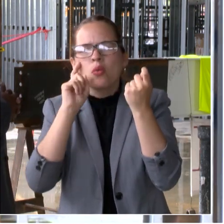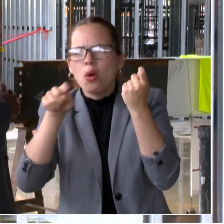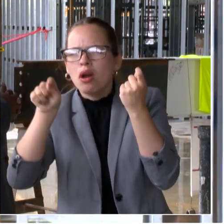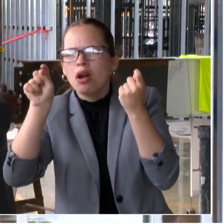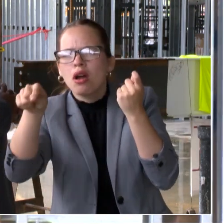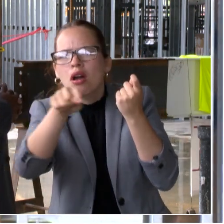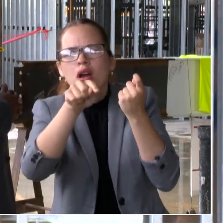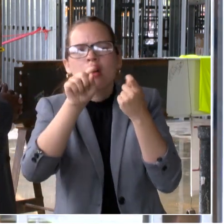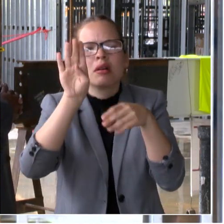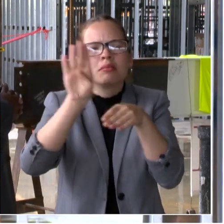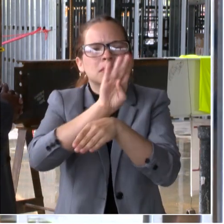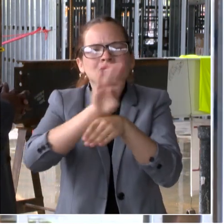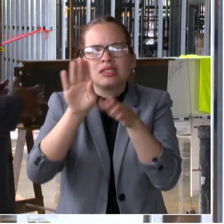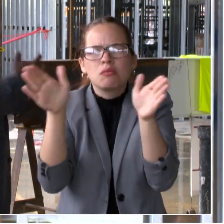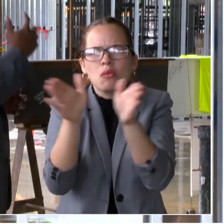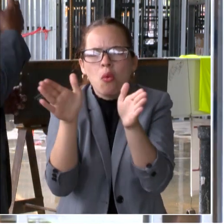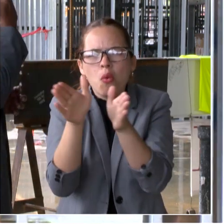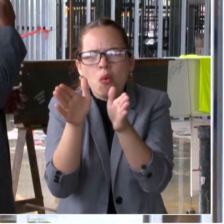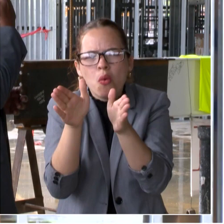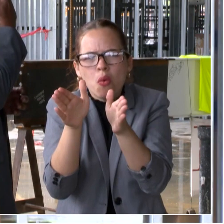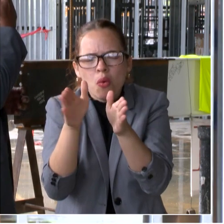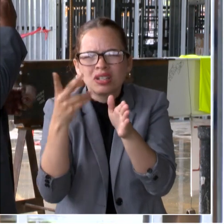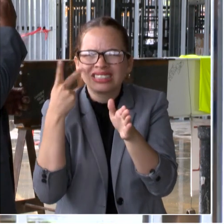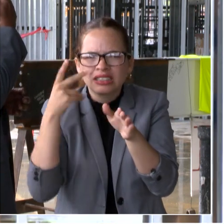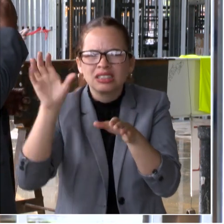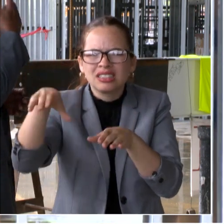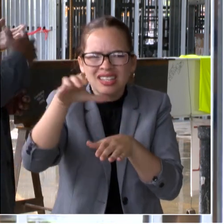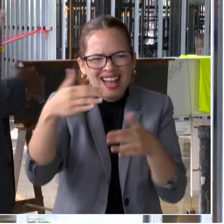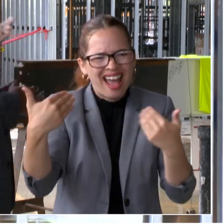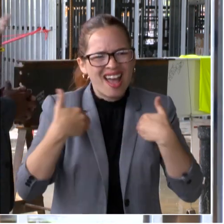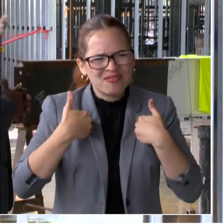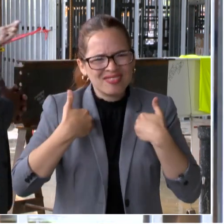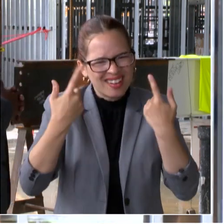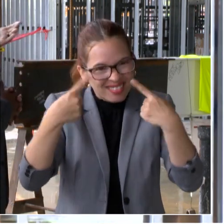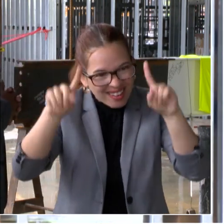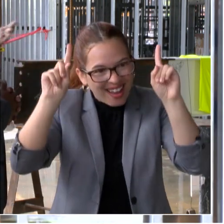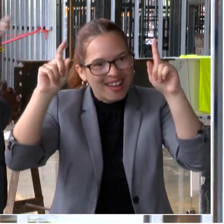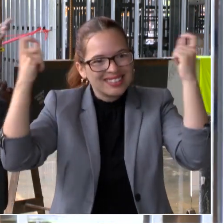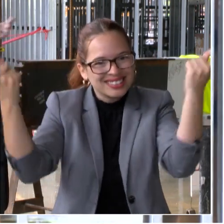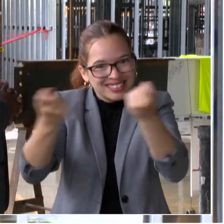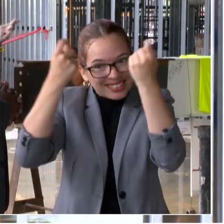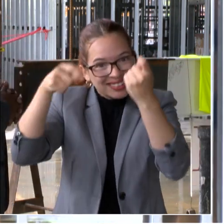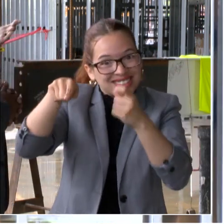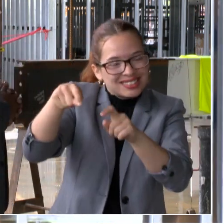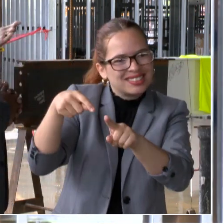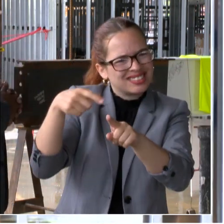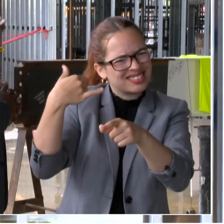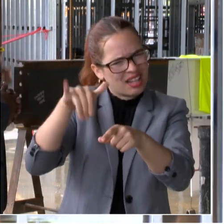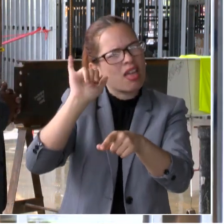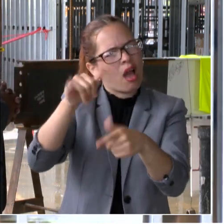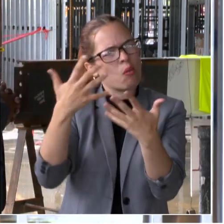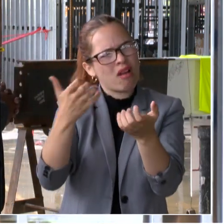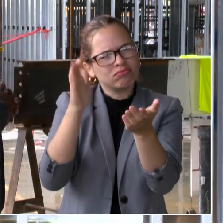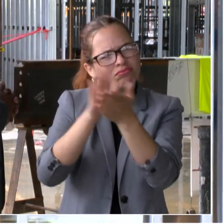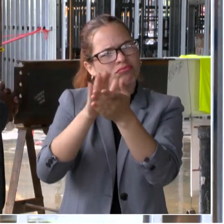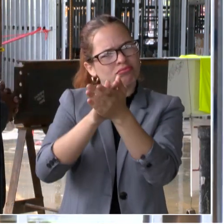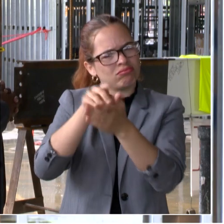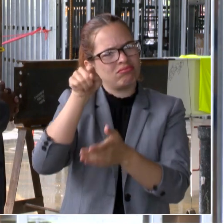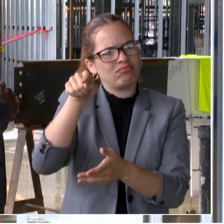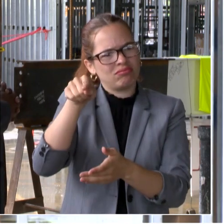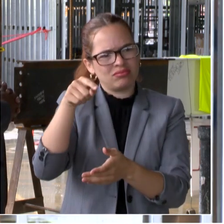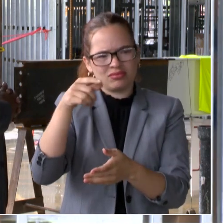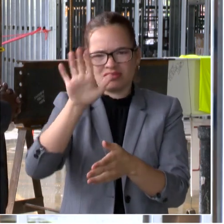a monumentous moment in this ward by activating some space for small businesses just a few steps from here